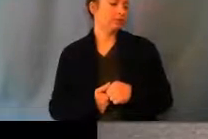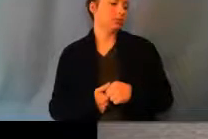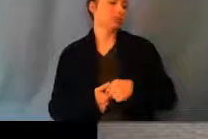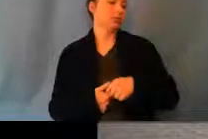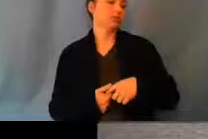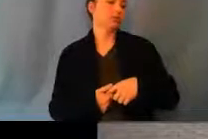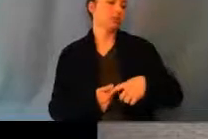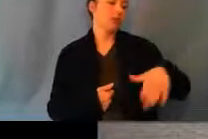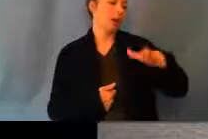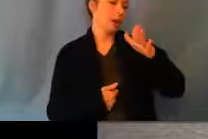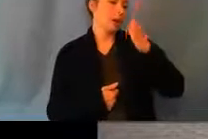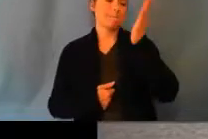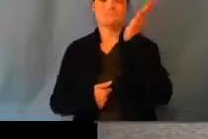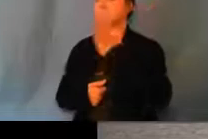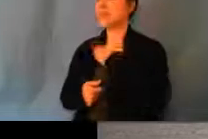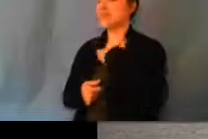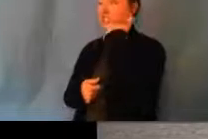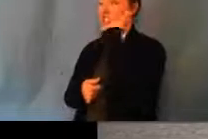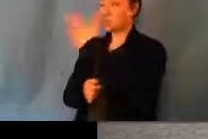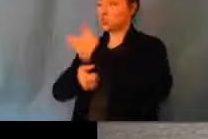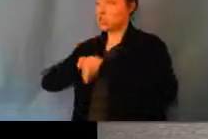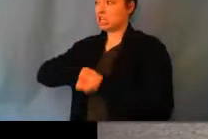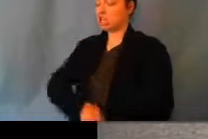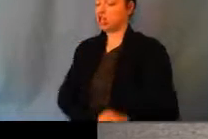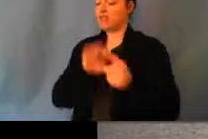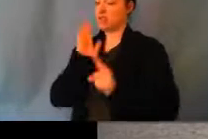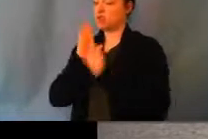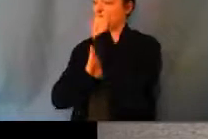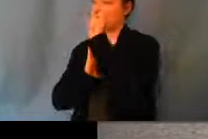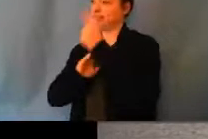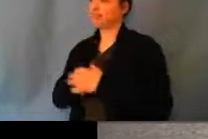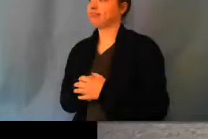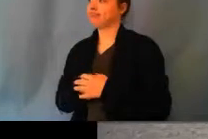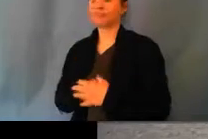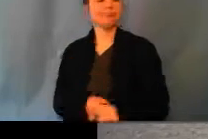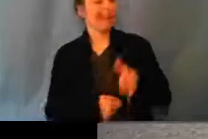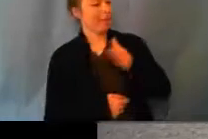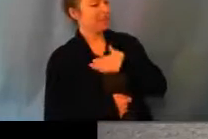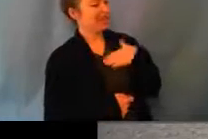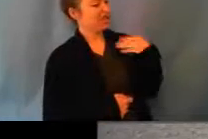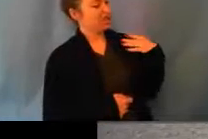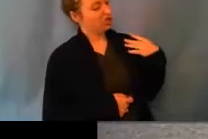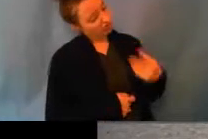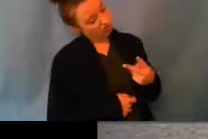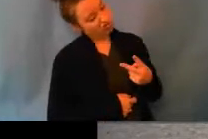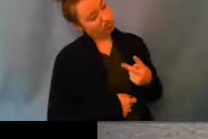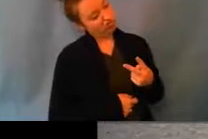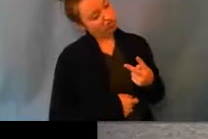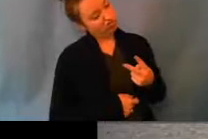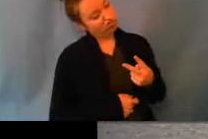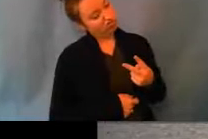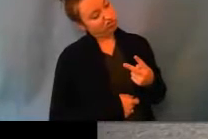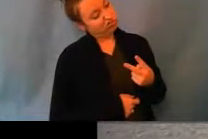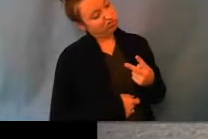My tower is 3 shovels tall, said Sarah. Mine is only 2 shovels tall,